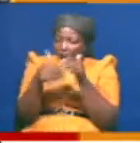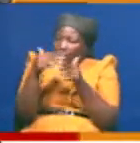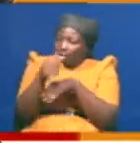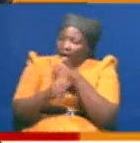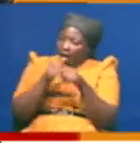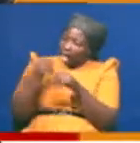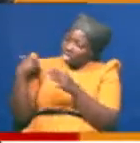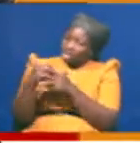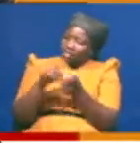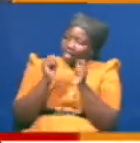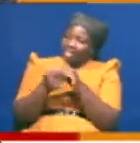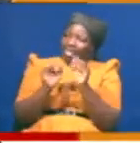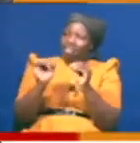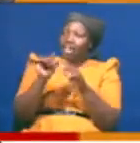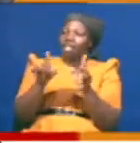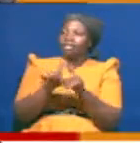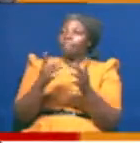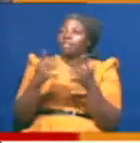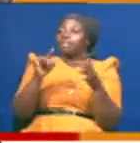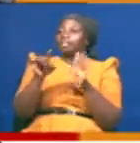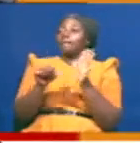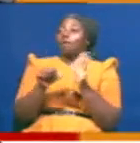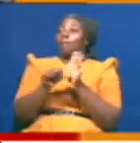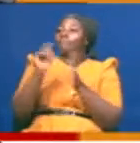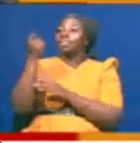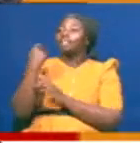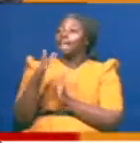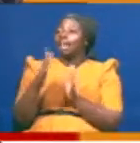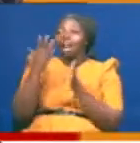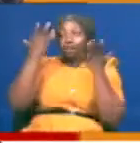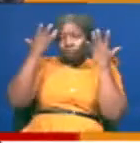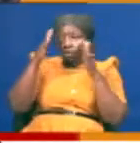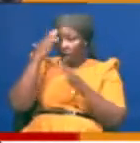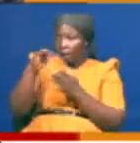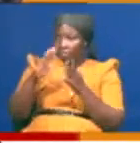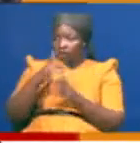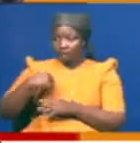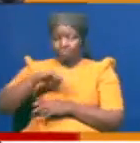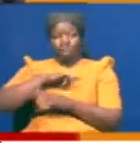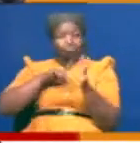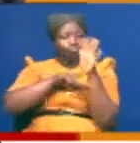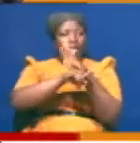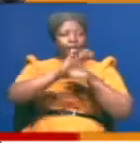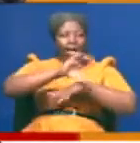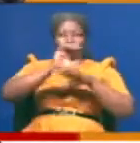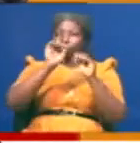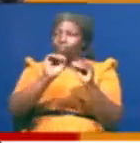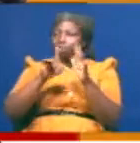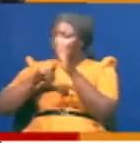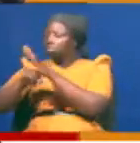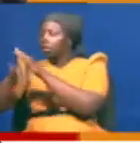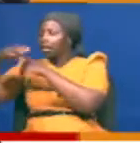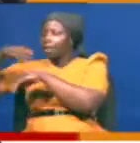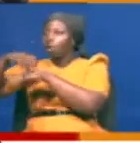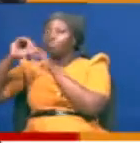is calamity. Kenyans, I don't know, because most of us, we don't go to churches, we don't go to mosques or